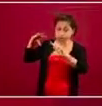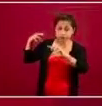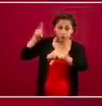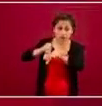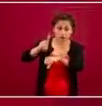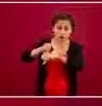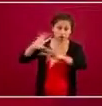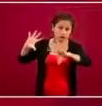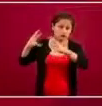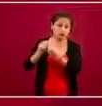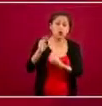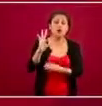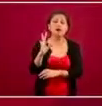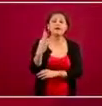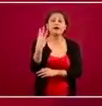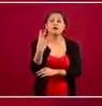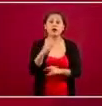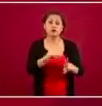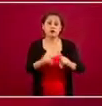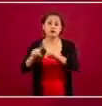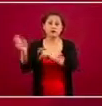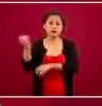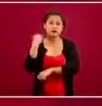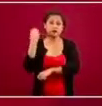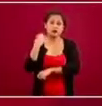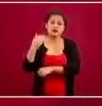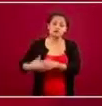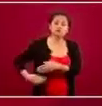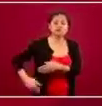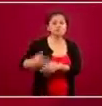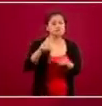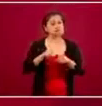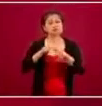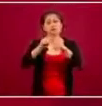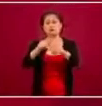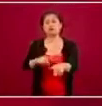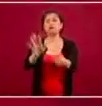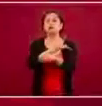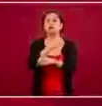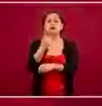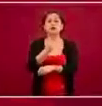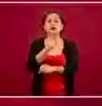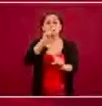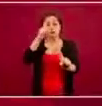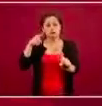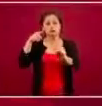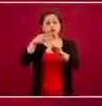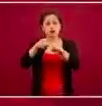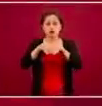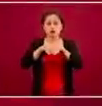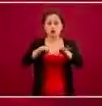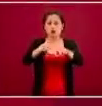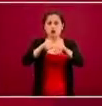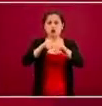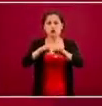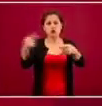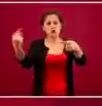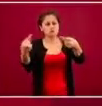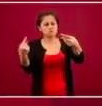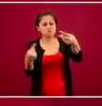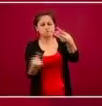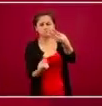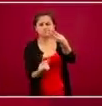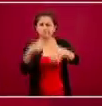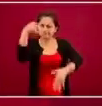have had daily conferences for 44 days now. We have a lot to come. We are not going to